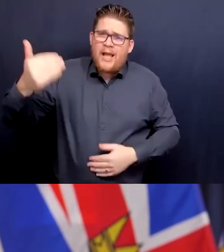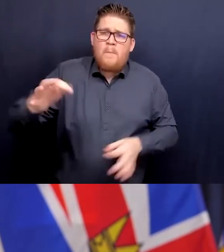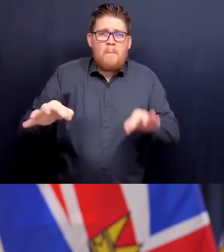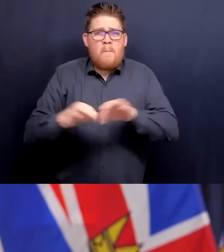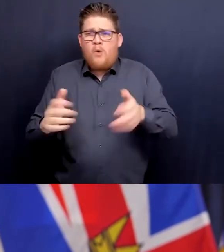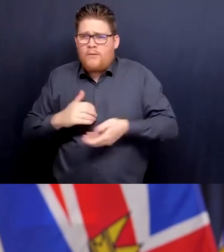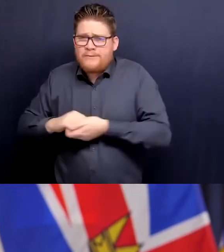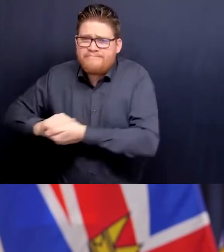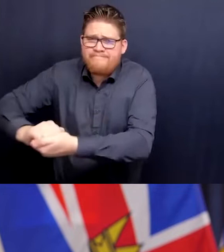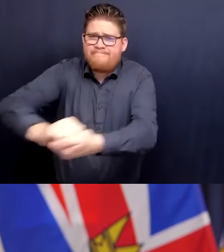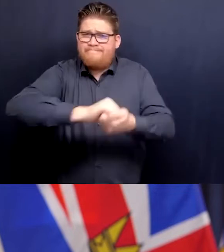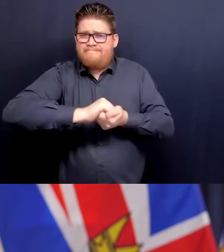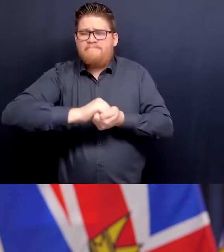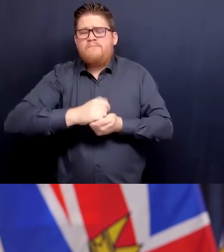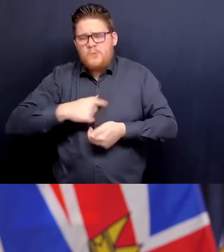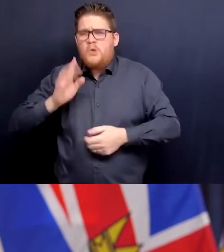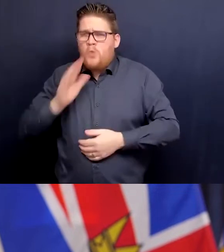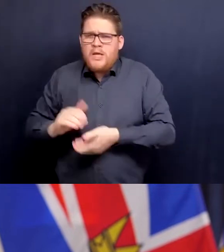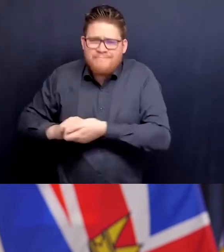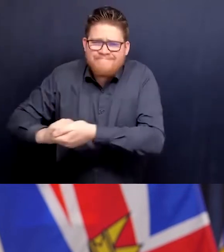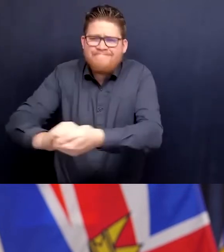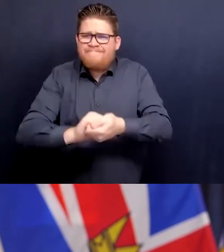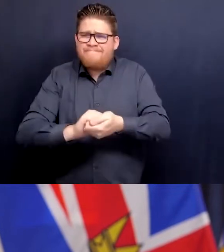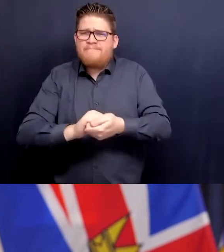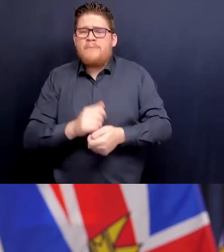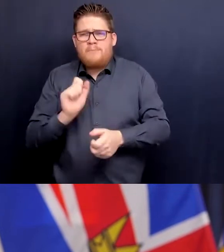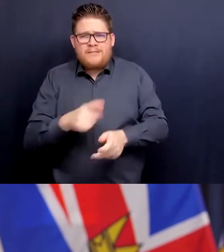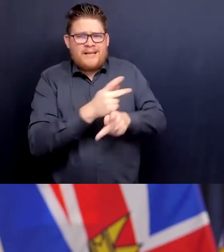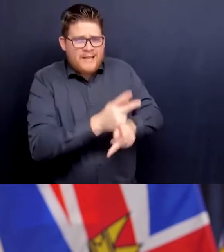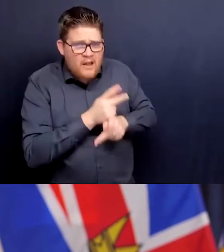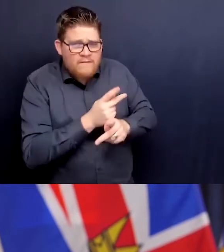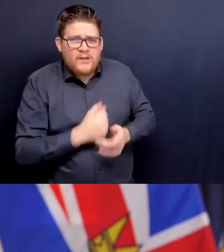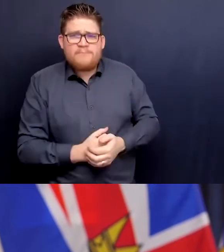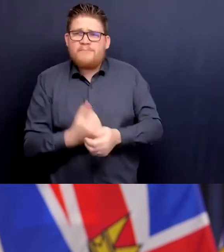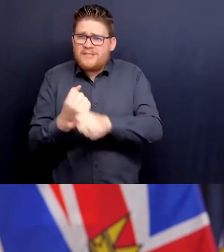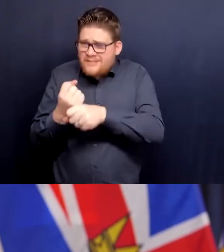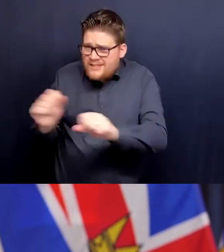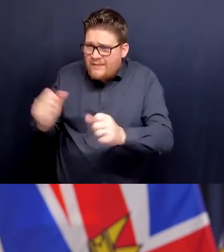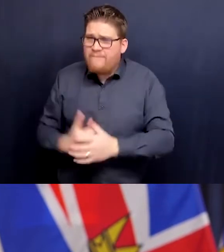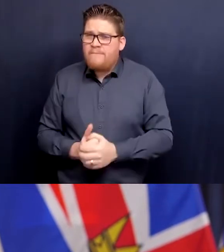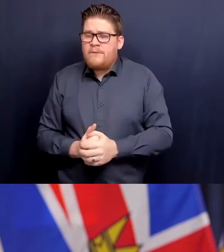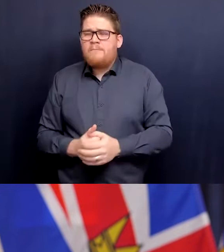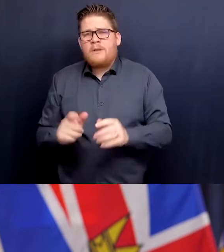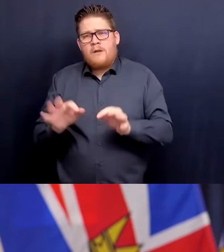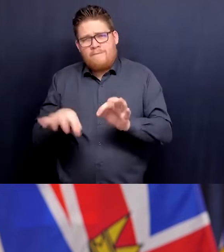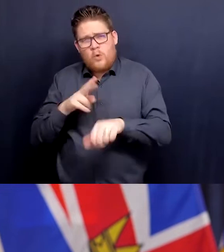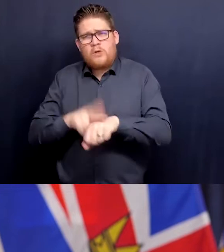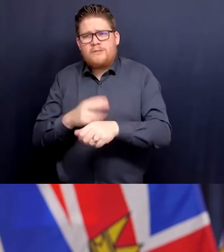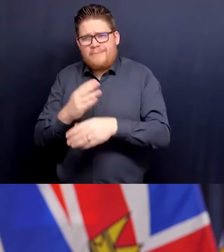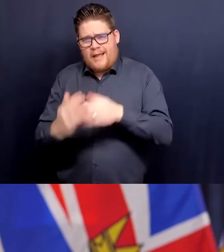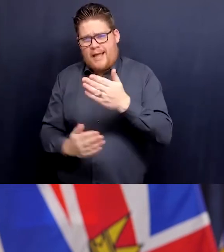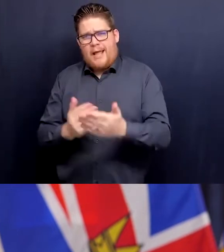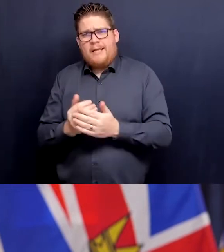To be careful, yes. To be safe, yes. And also to be kind. And I think that is, if